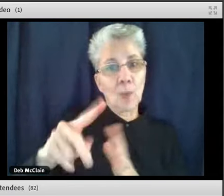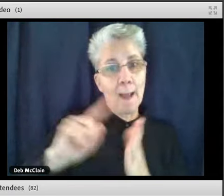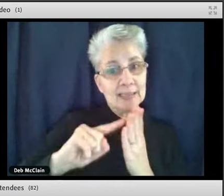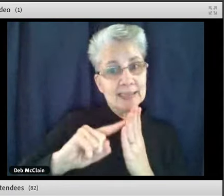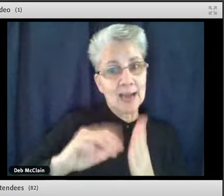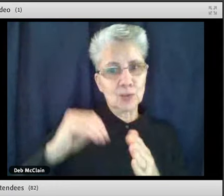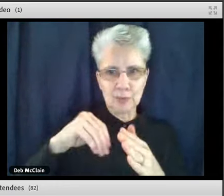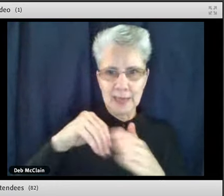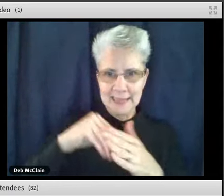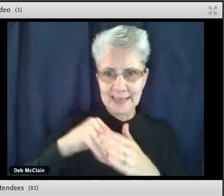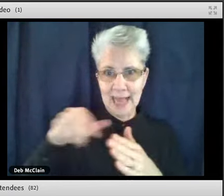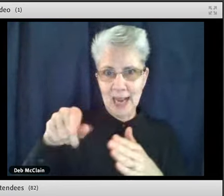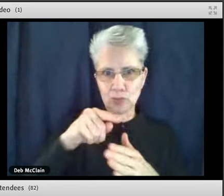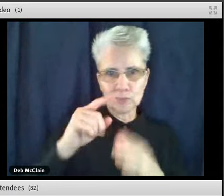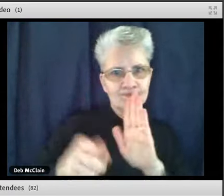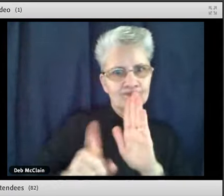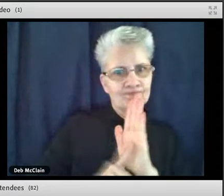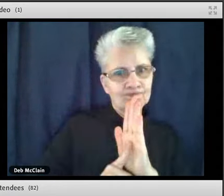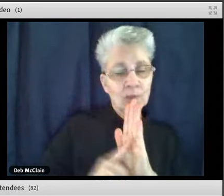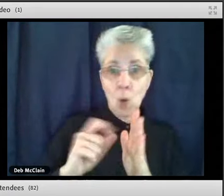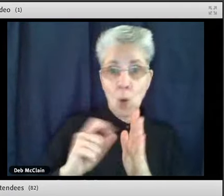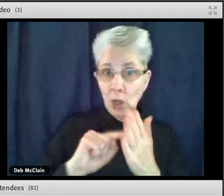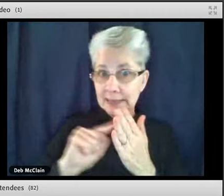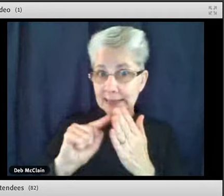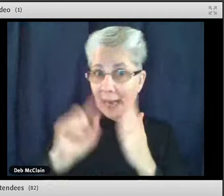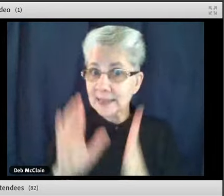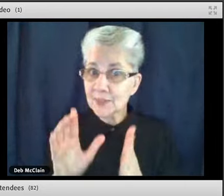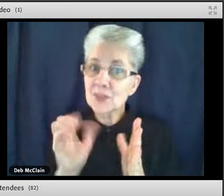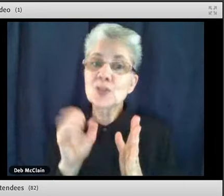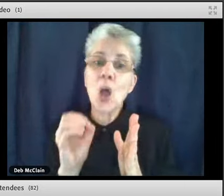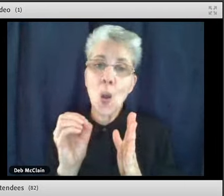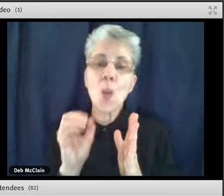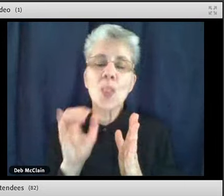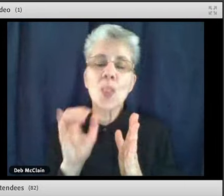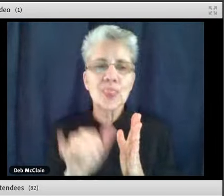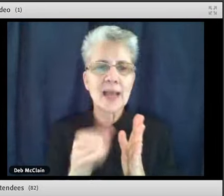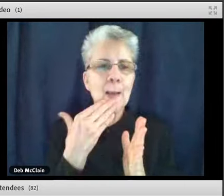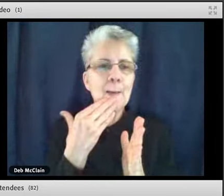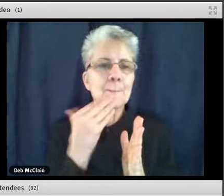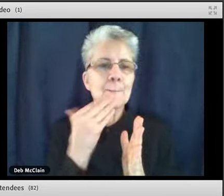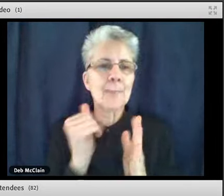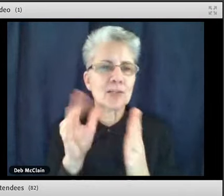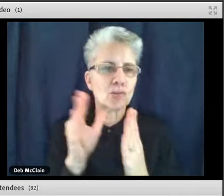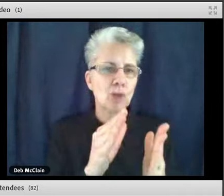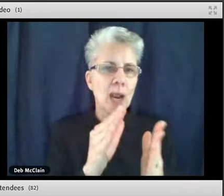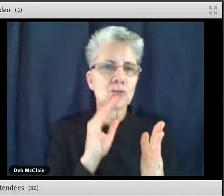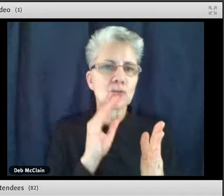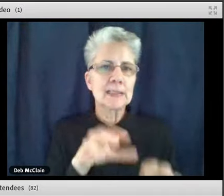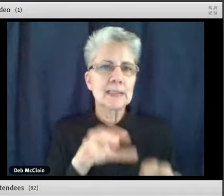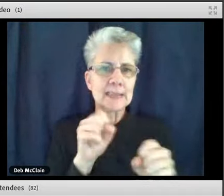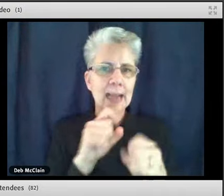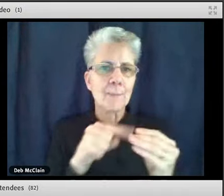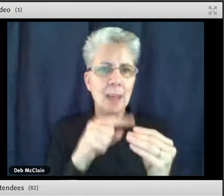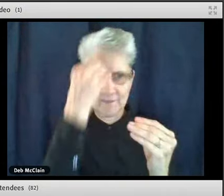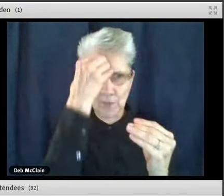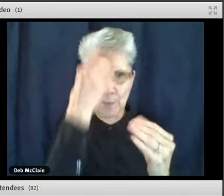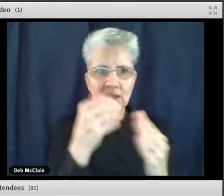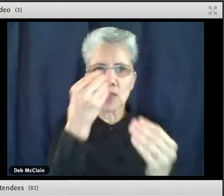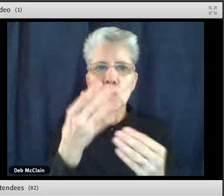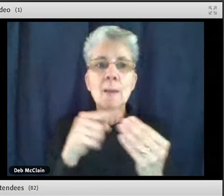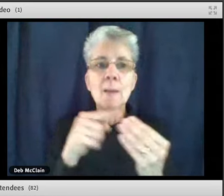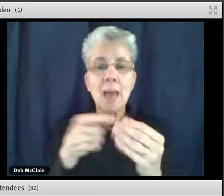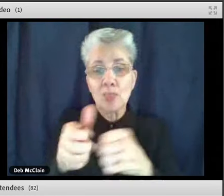facts. And fact-checking is a specific application of verification, and so it's like a fundamental practice